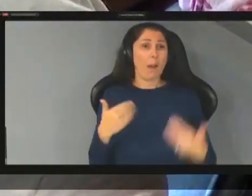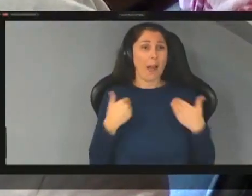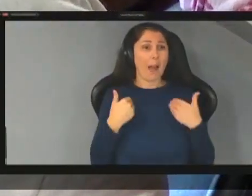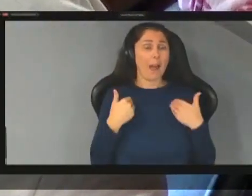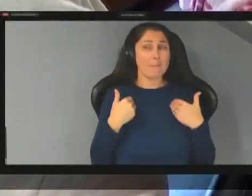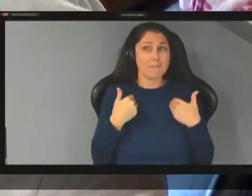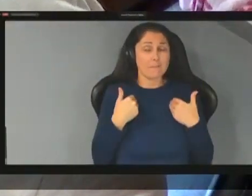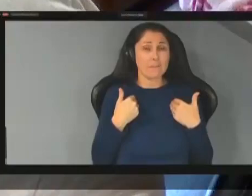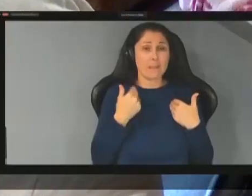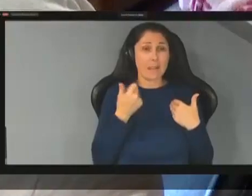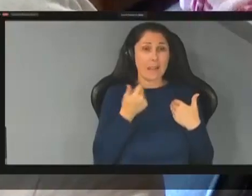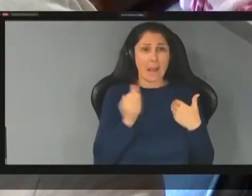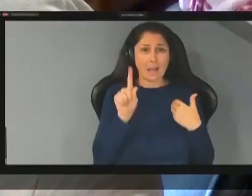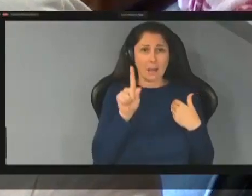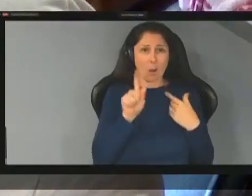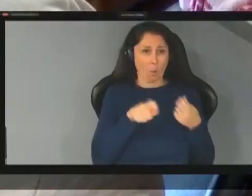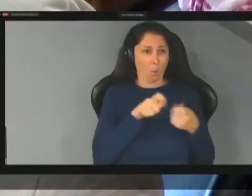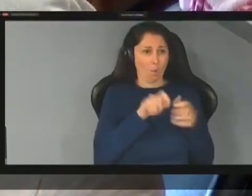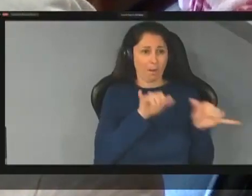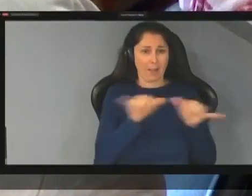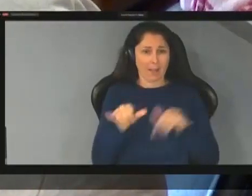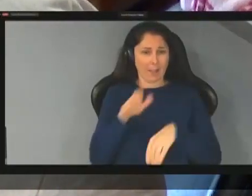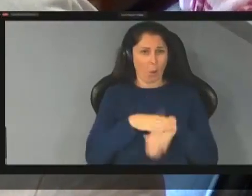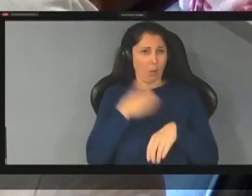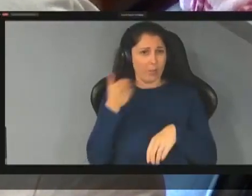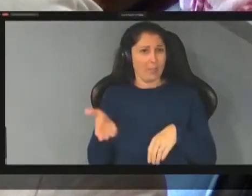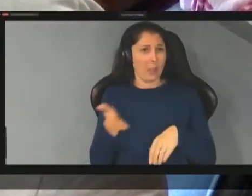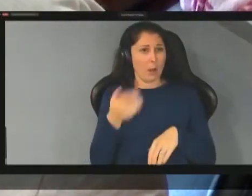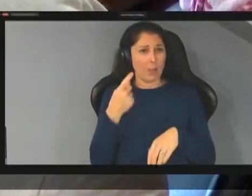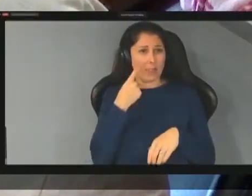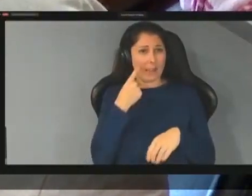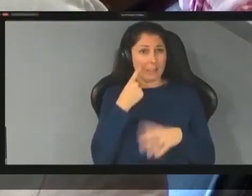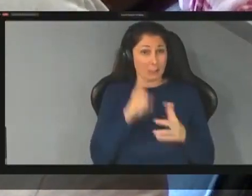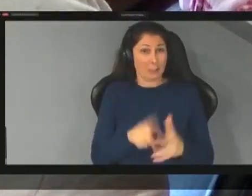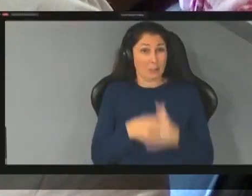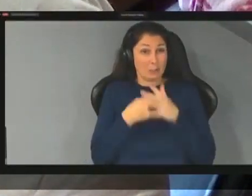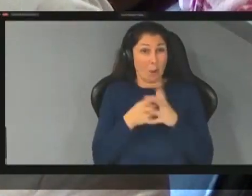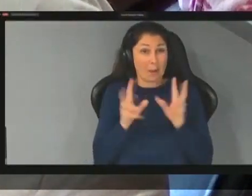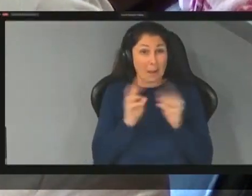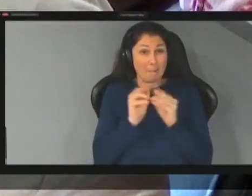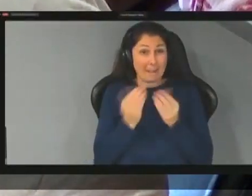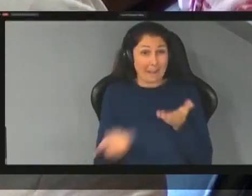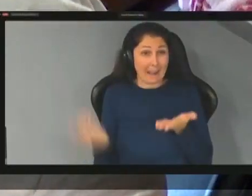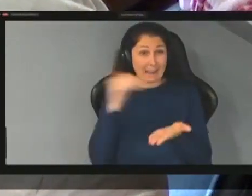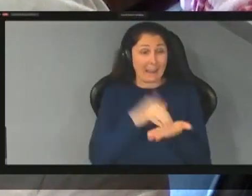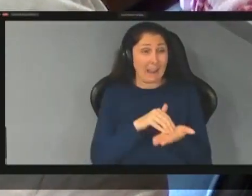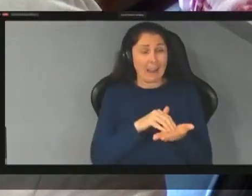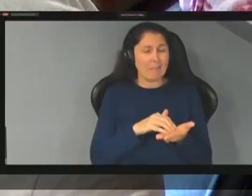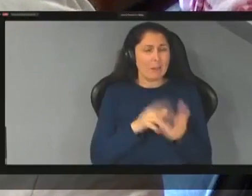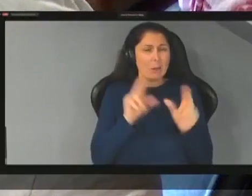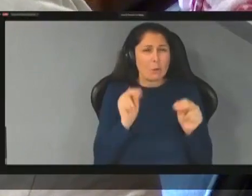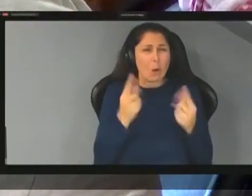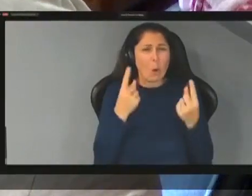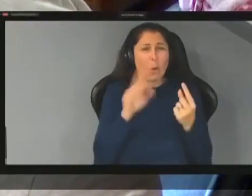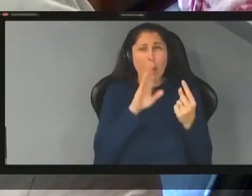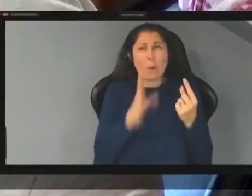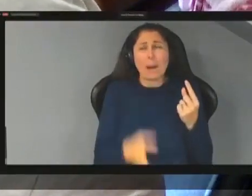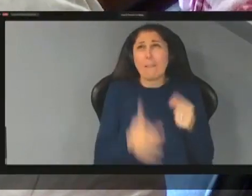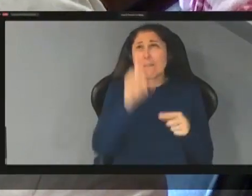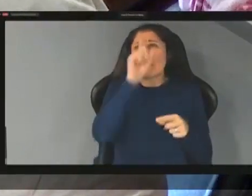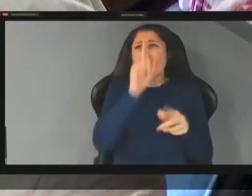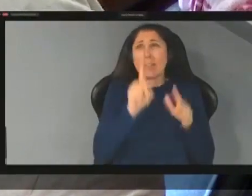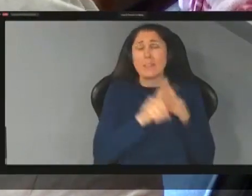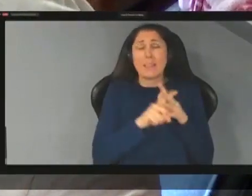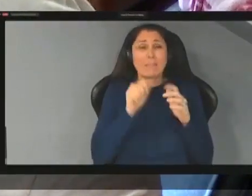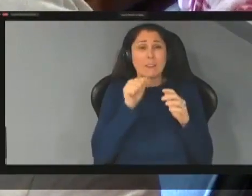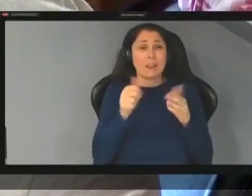anybody like that on there, and they just started meeting again. And nobody would ever think of not letting